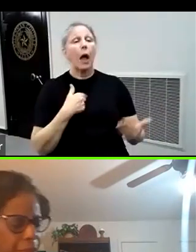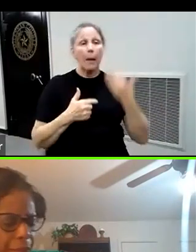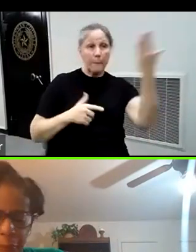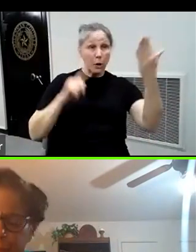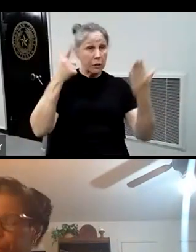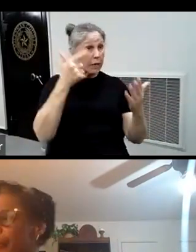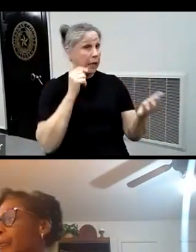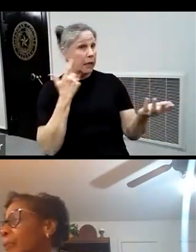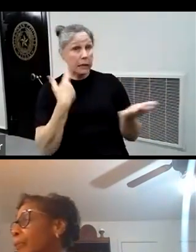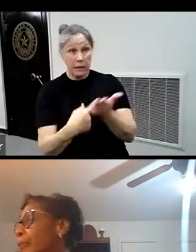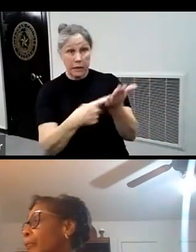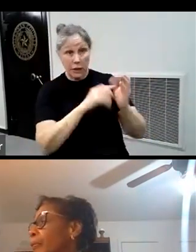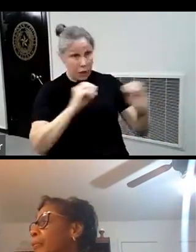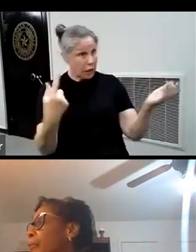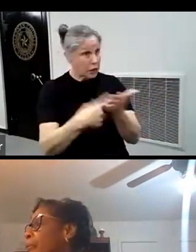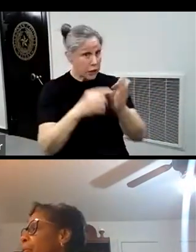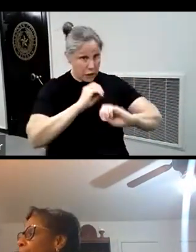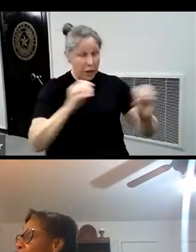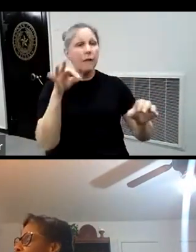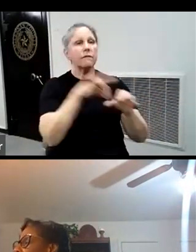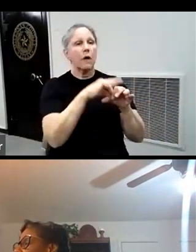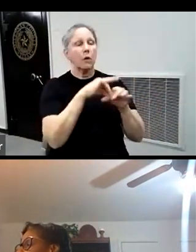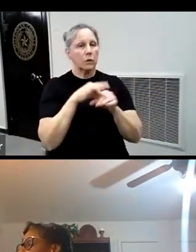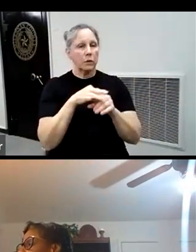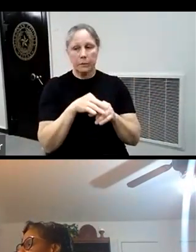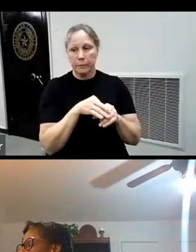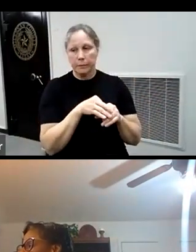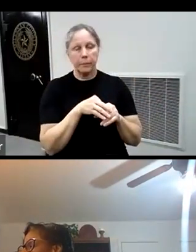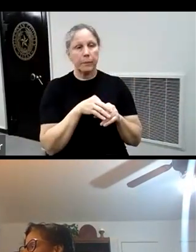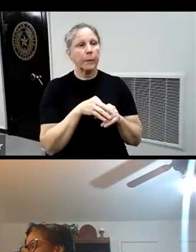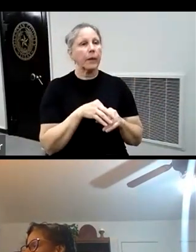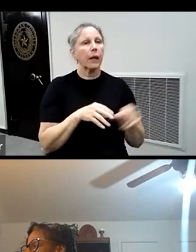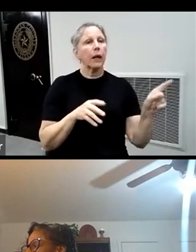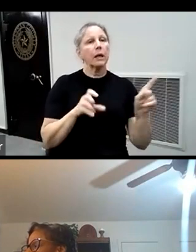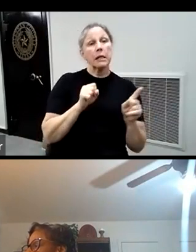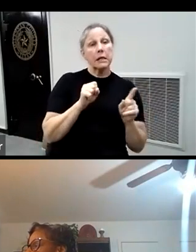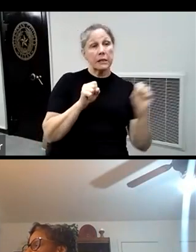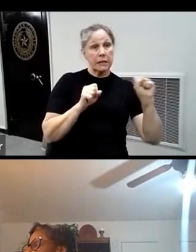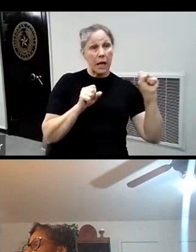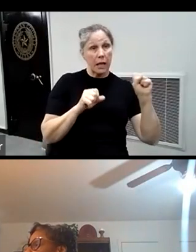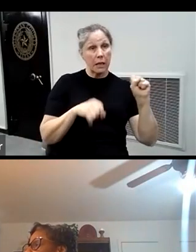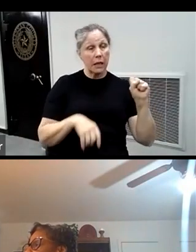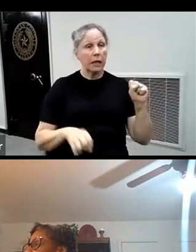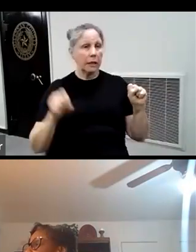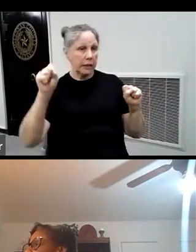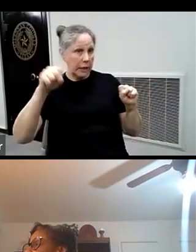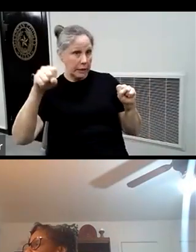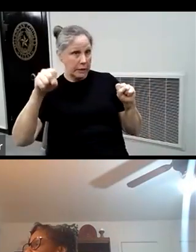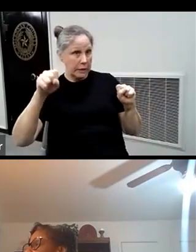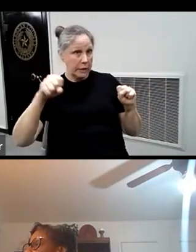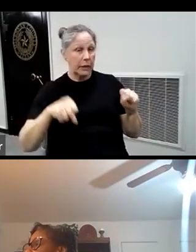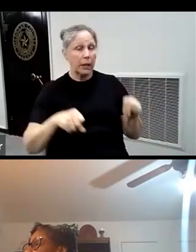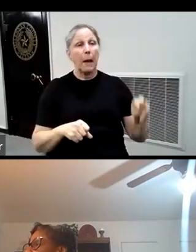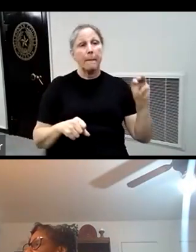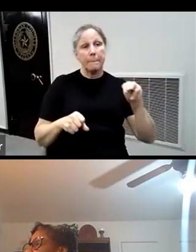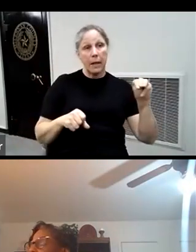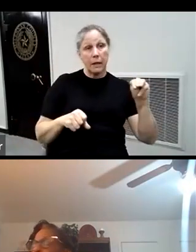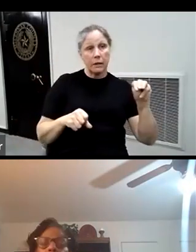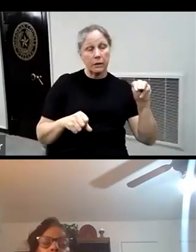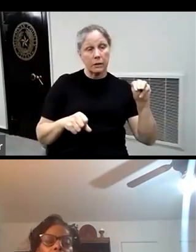second. Any other discussion? No other discussion. Call for a vote. Commissioner Snell, Aye. Commissioner